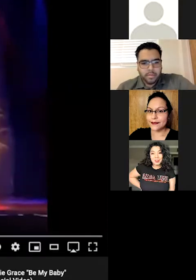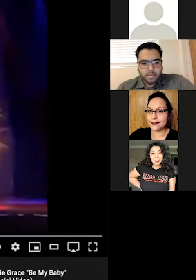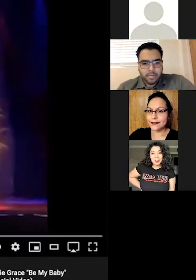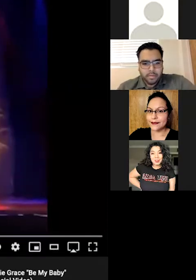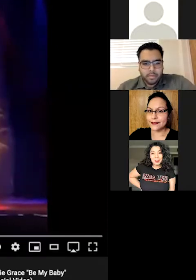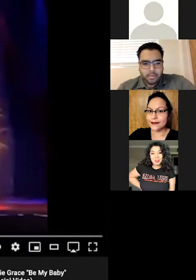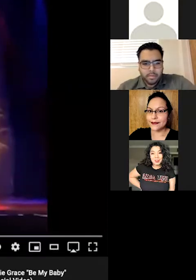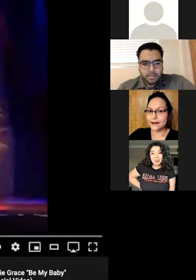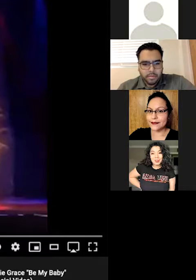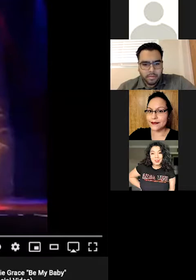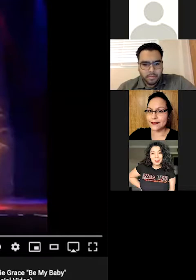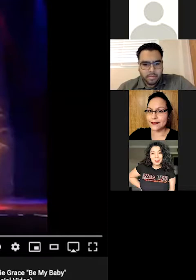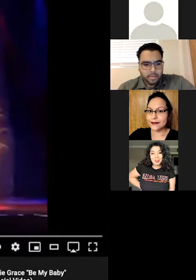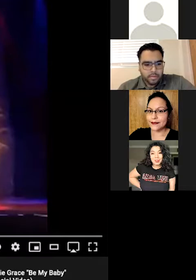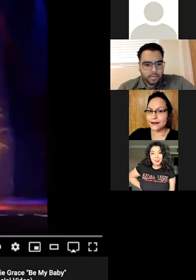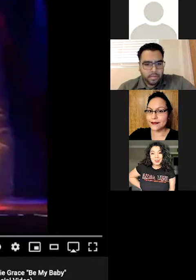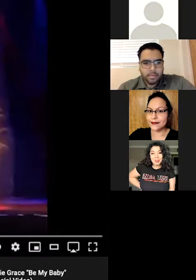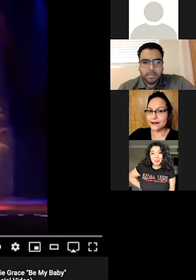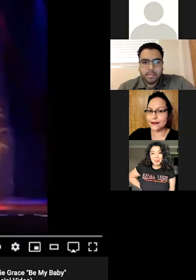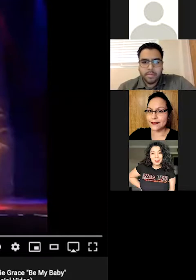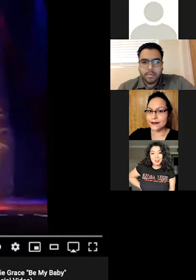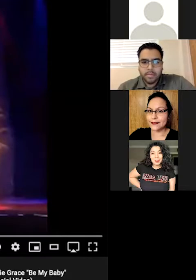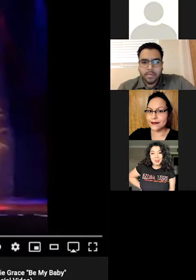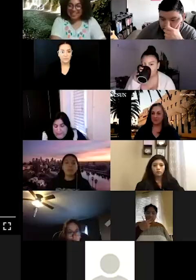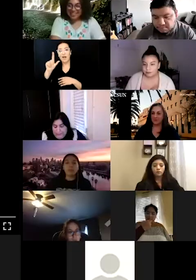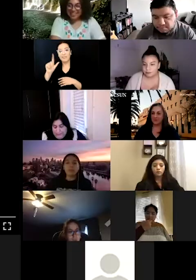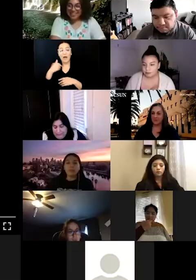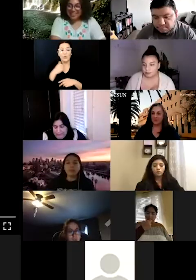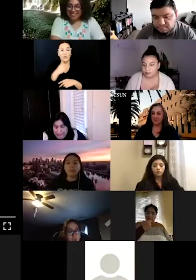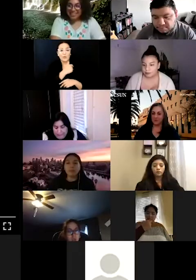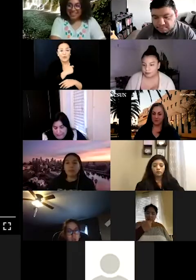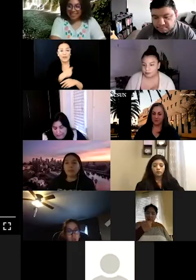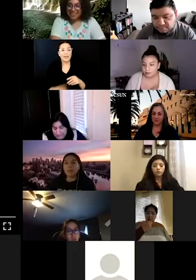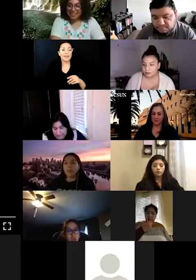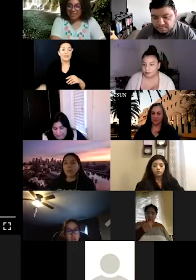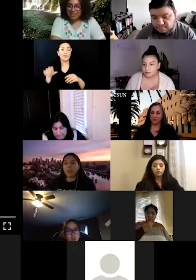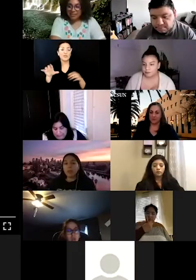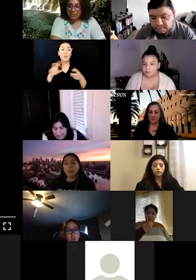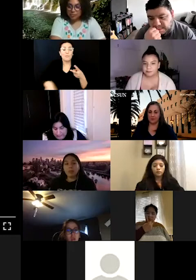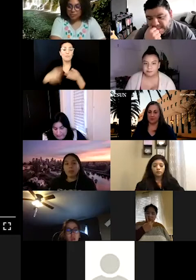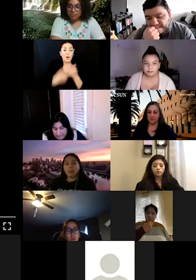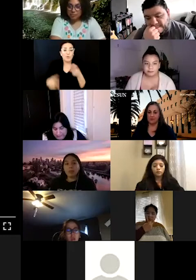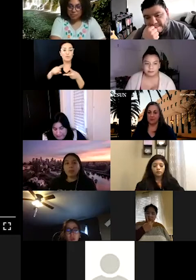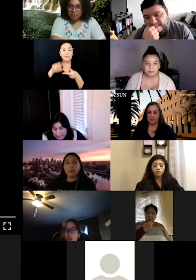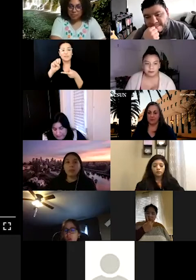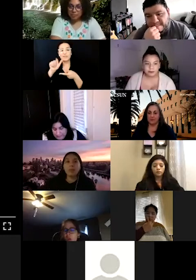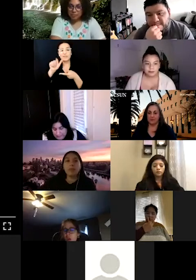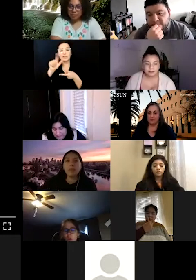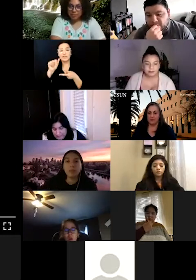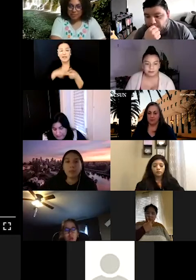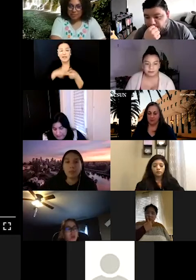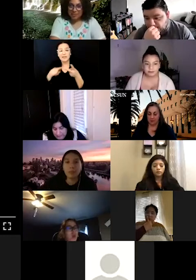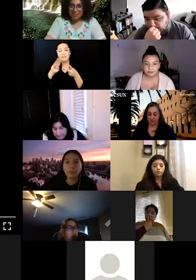that second part was actually bachata. So we do perform bachata and salsa most of the time. So I will be